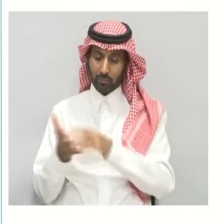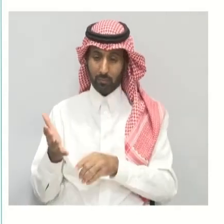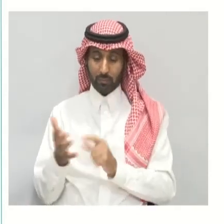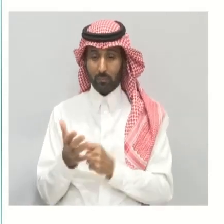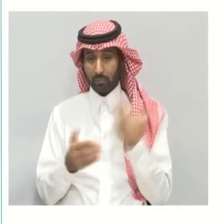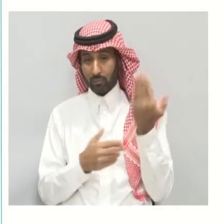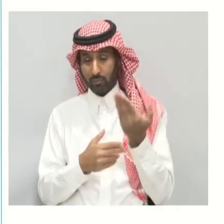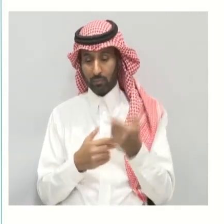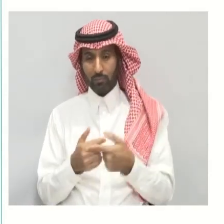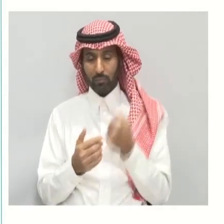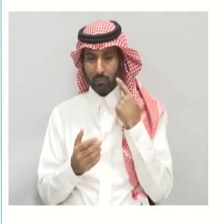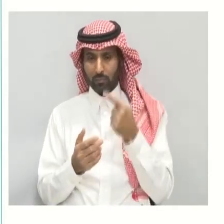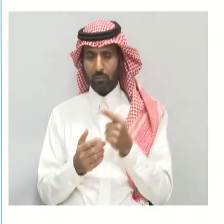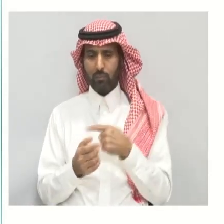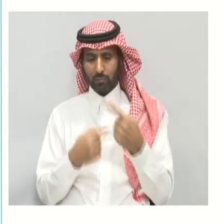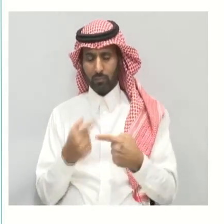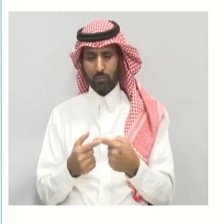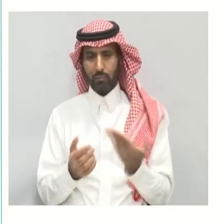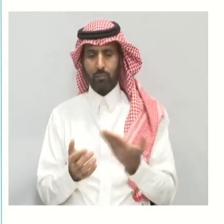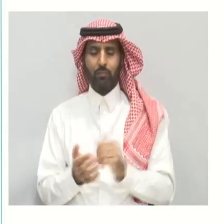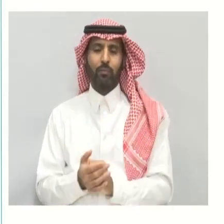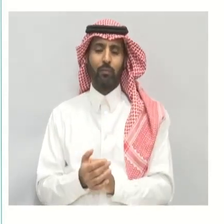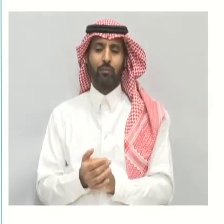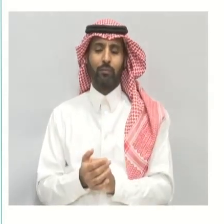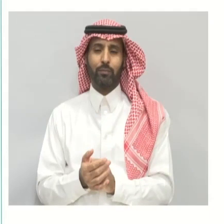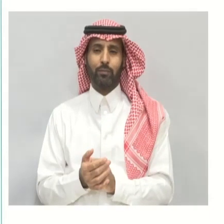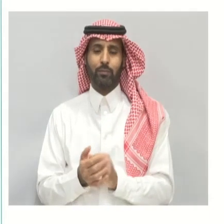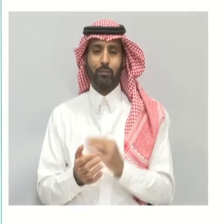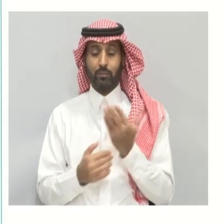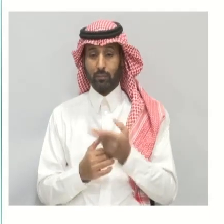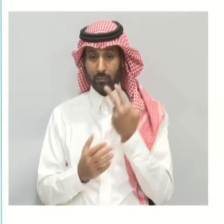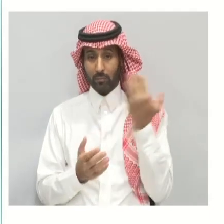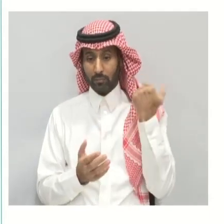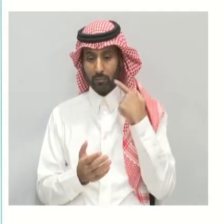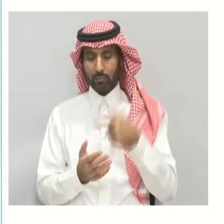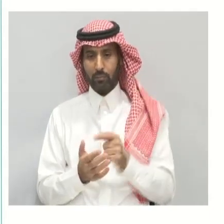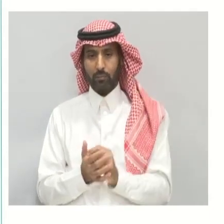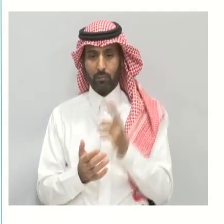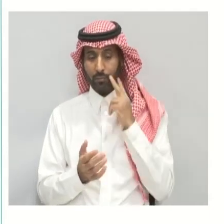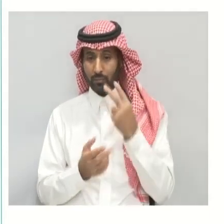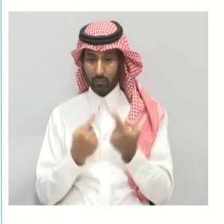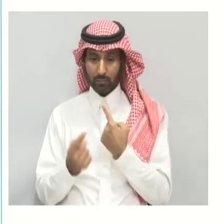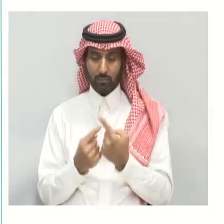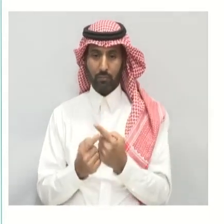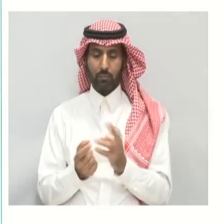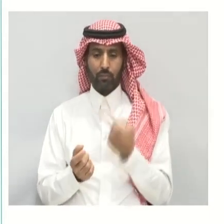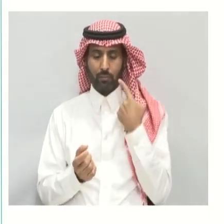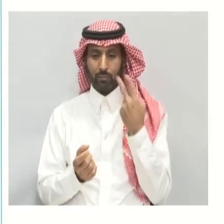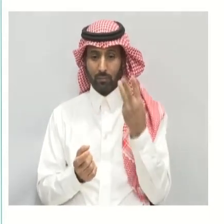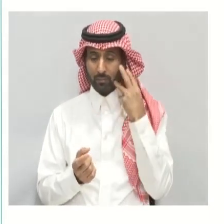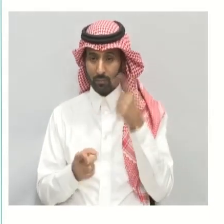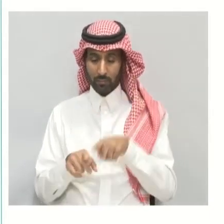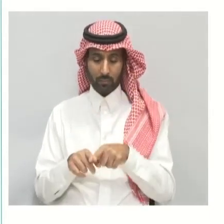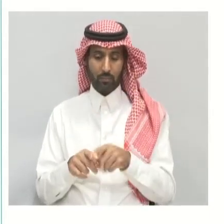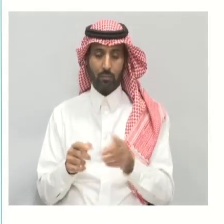And before we do this, let's make quick revision on our last lesson. Last lesson, we had a conversation between three